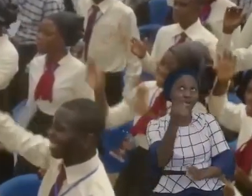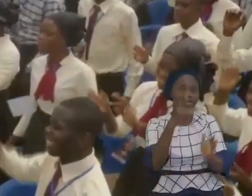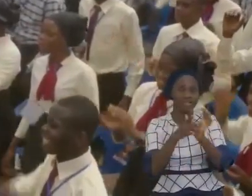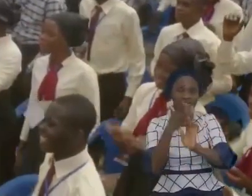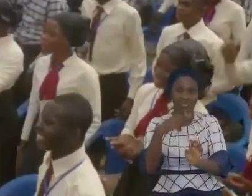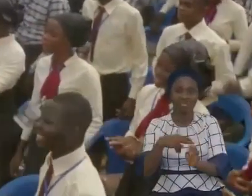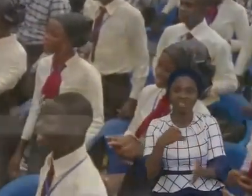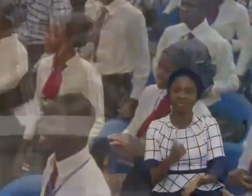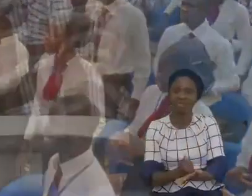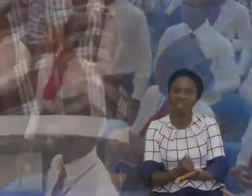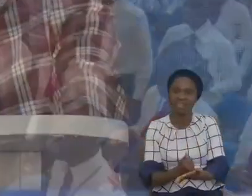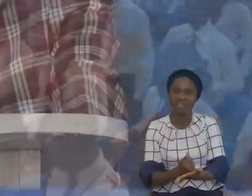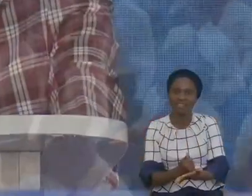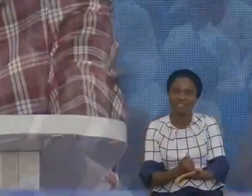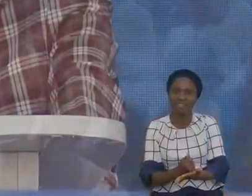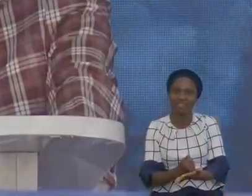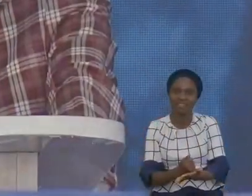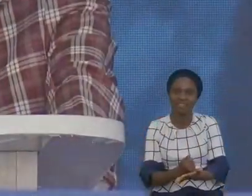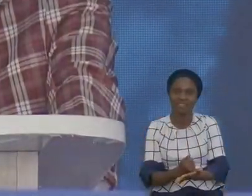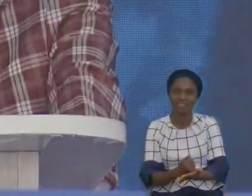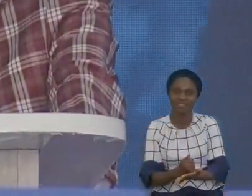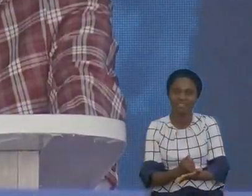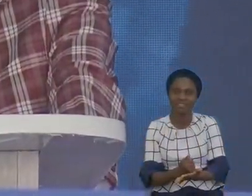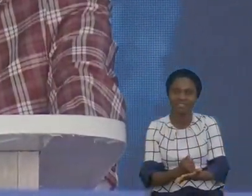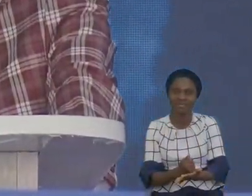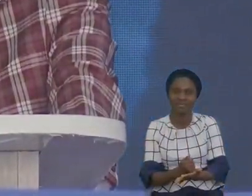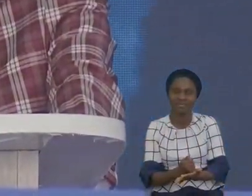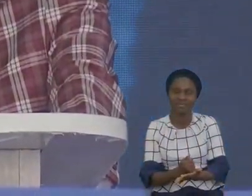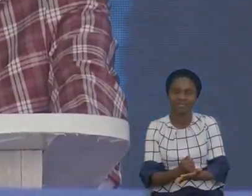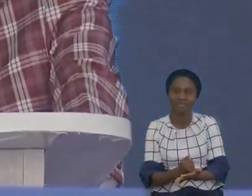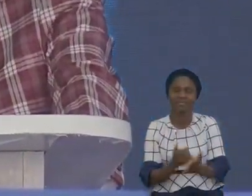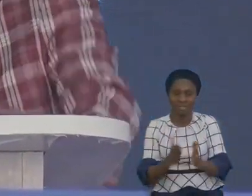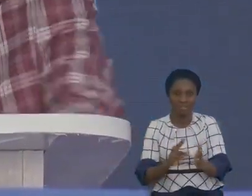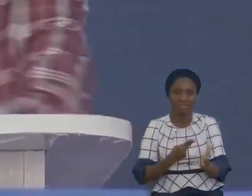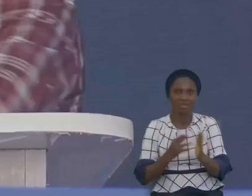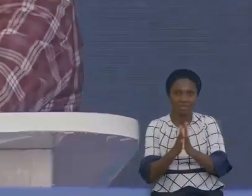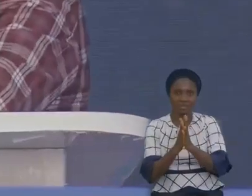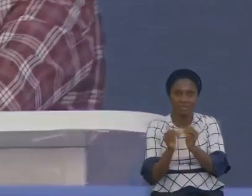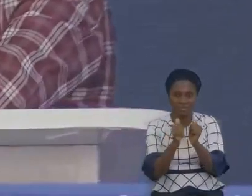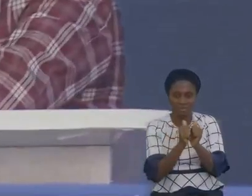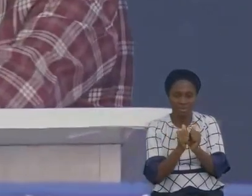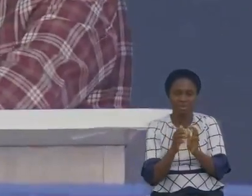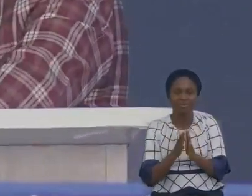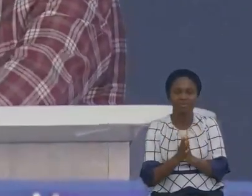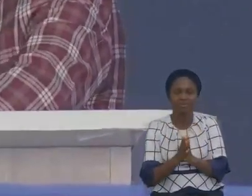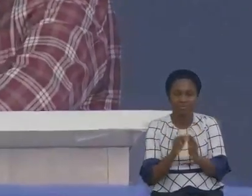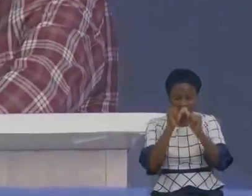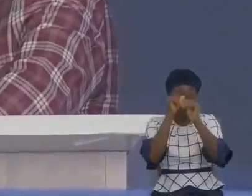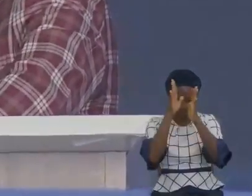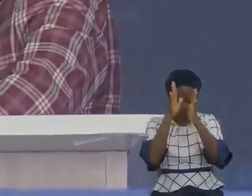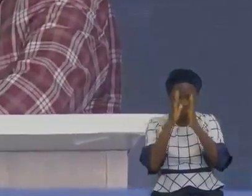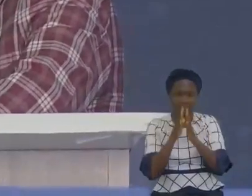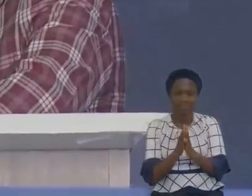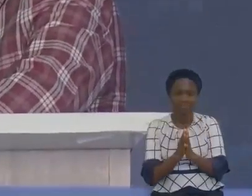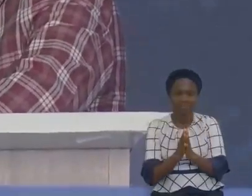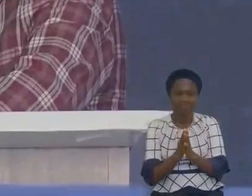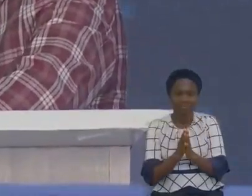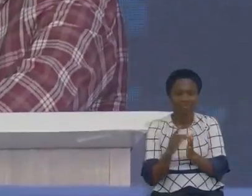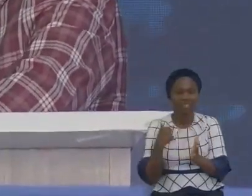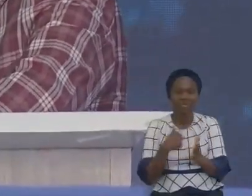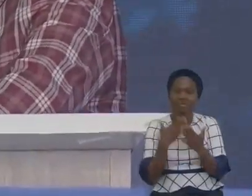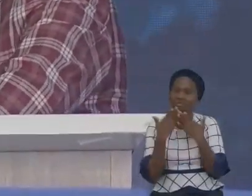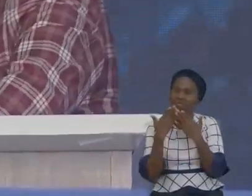Let's pray together. Father, we thank you. A glorious day,